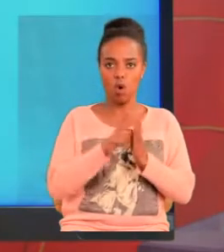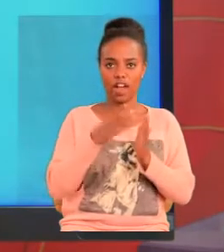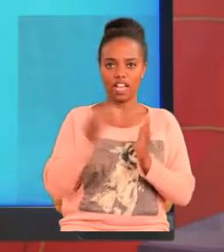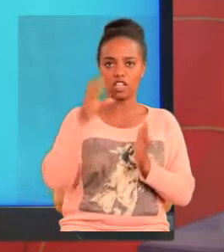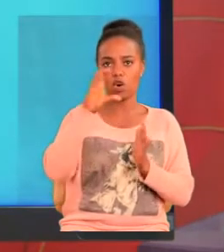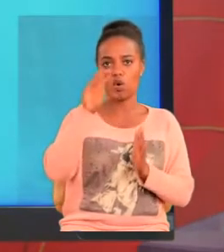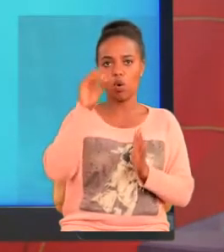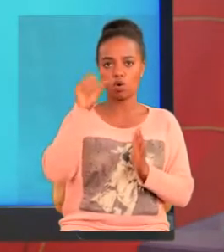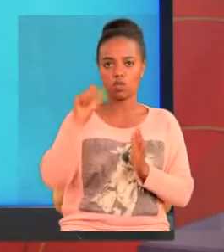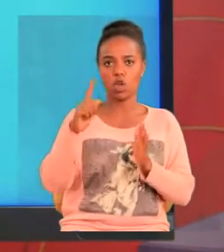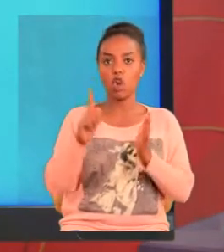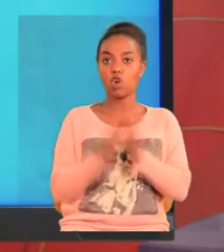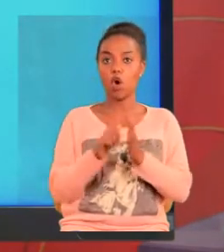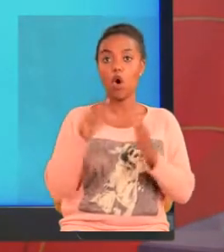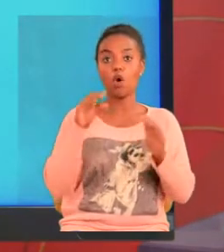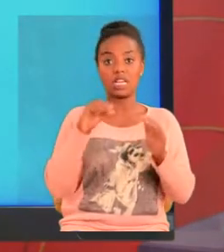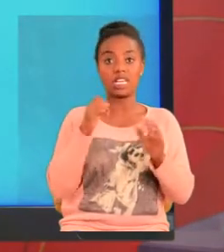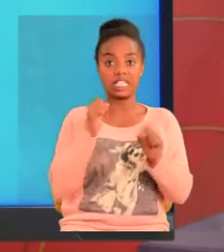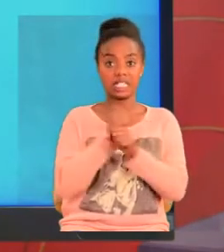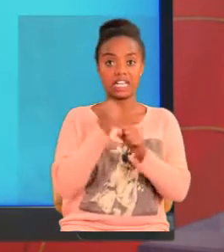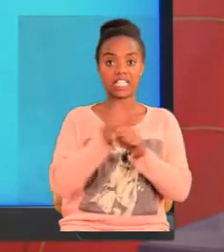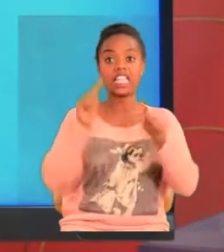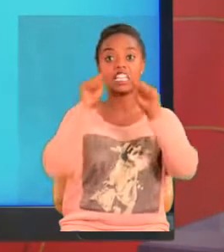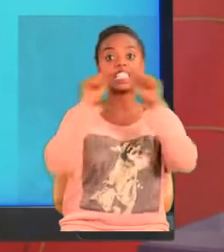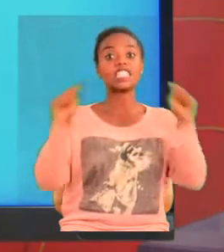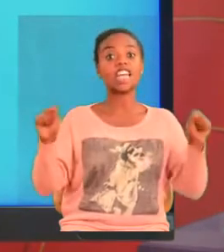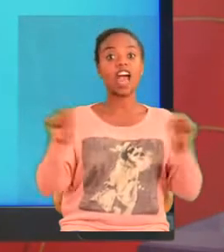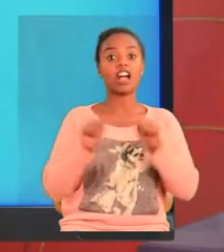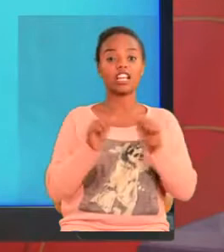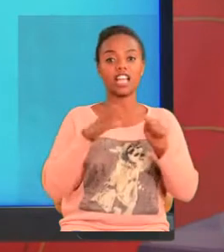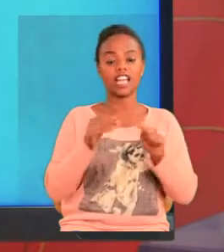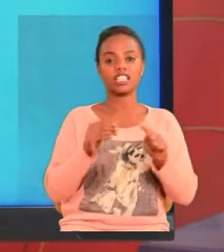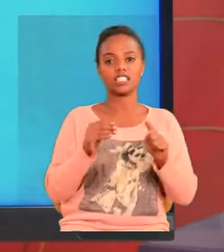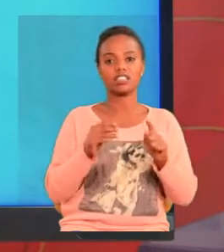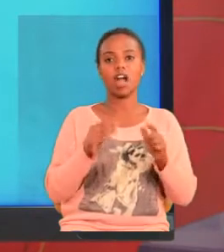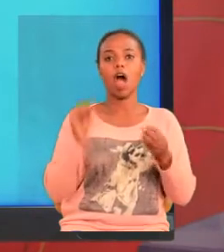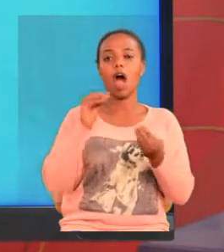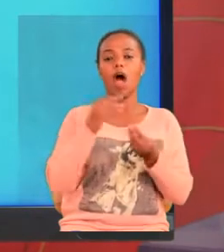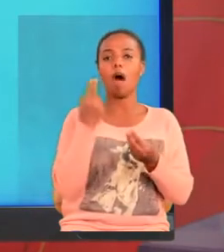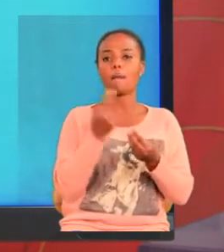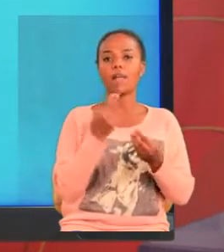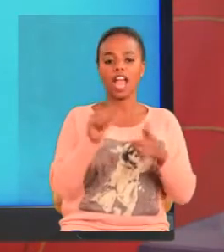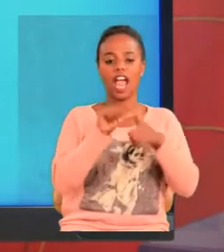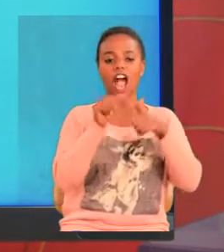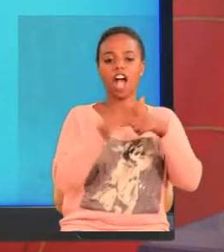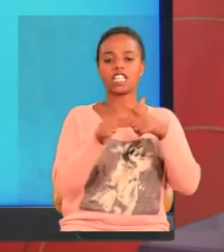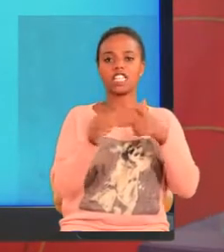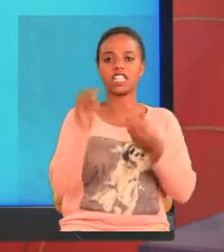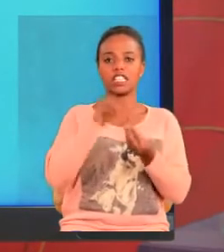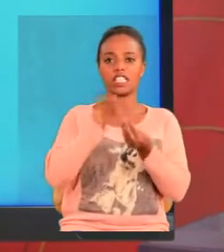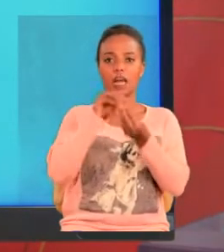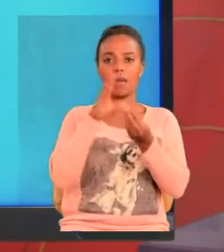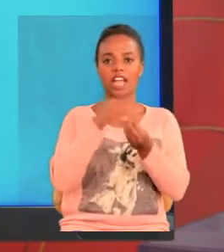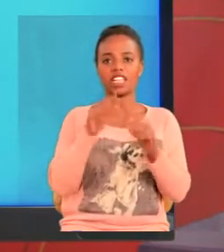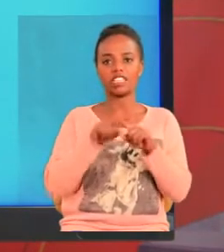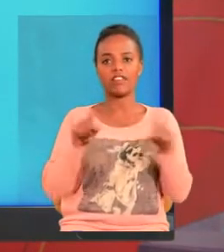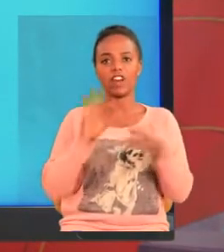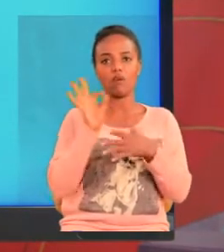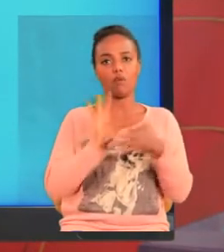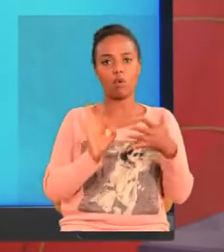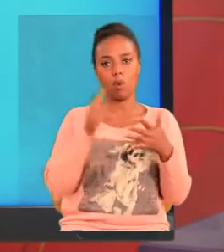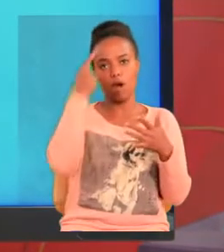solving triangles and apply angle sum and difference formulas